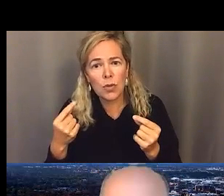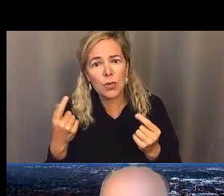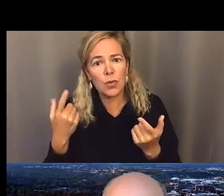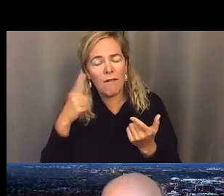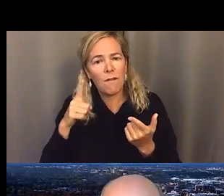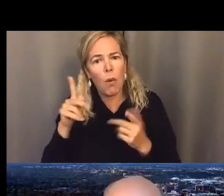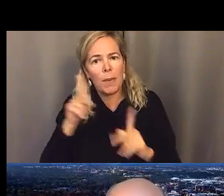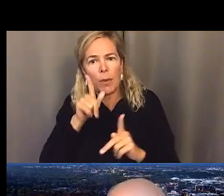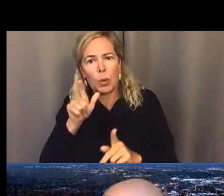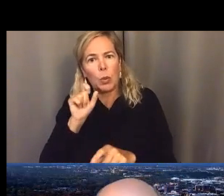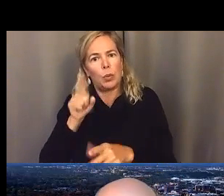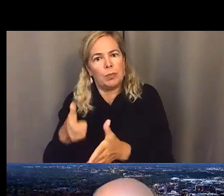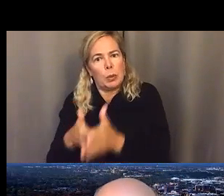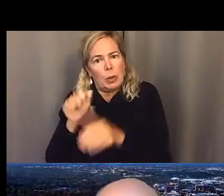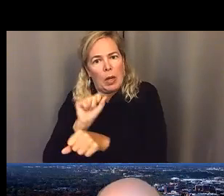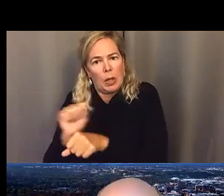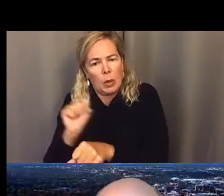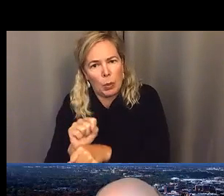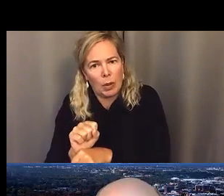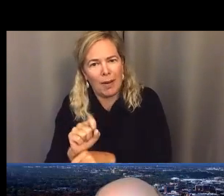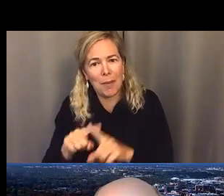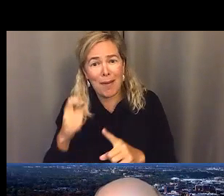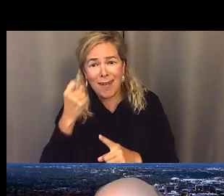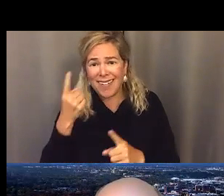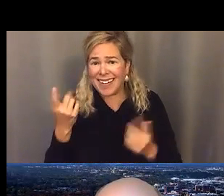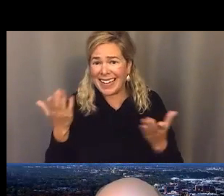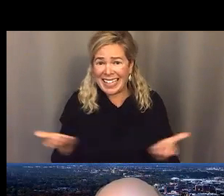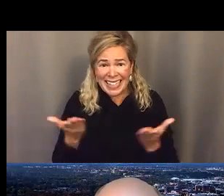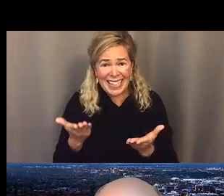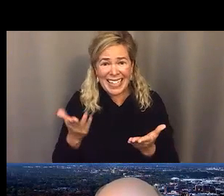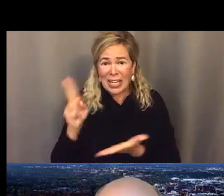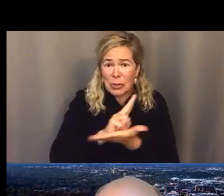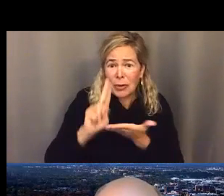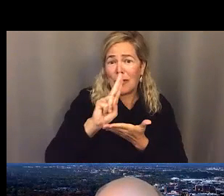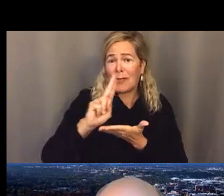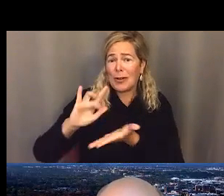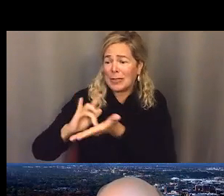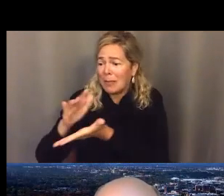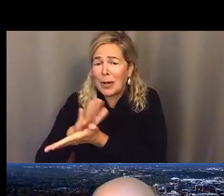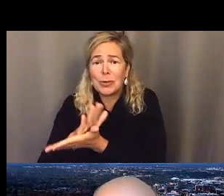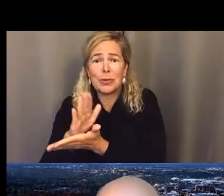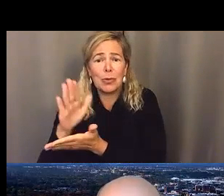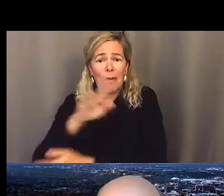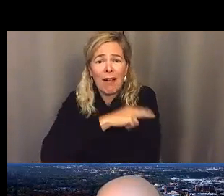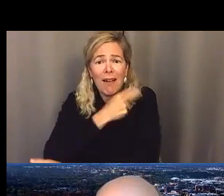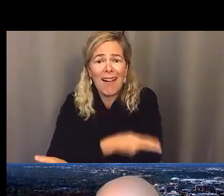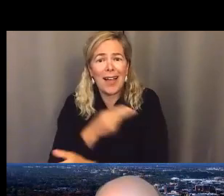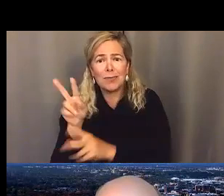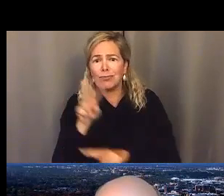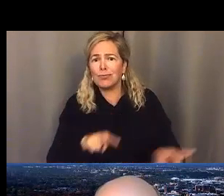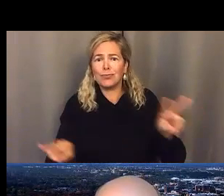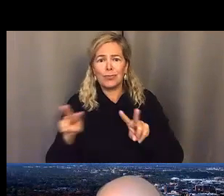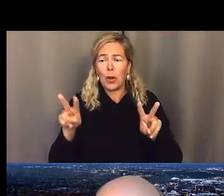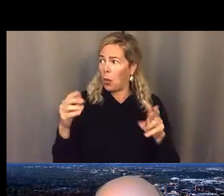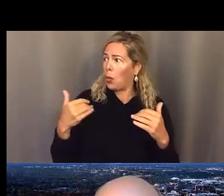walk around our medical school and our center to see there's a lot of empty spaces. We have a lot of learners who need a place to learn.